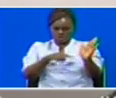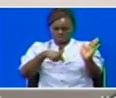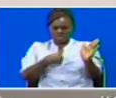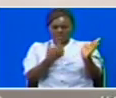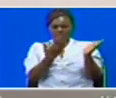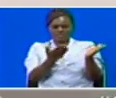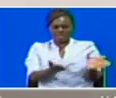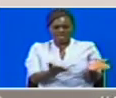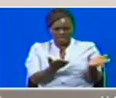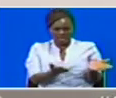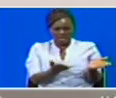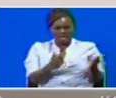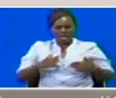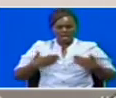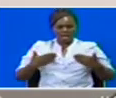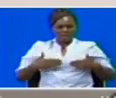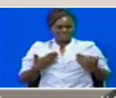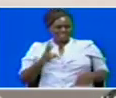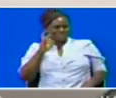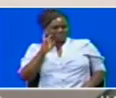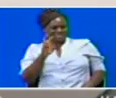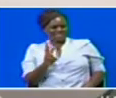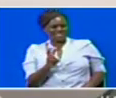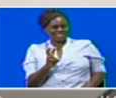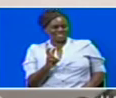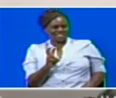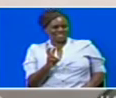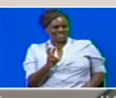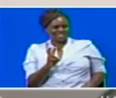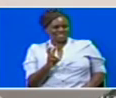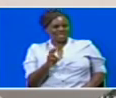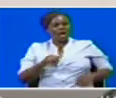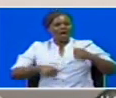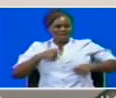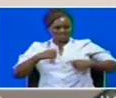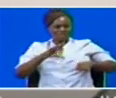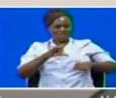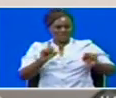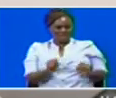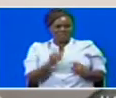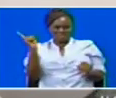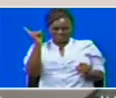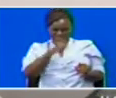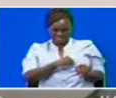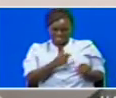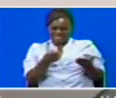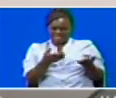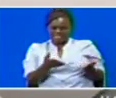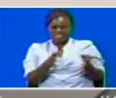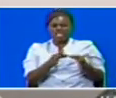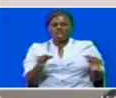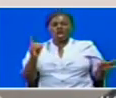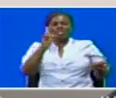pleasantly happy to see that action has been taken, and this will go a long